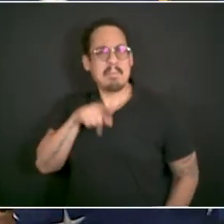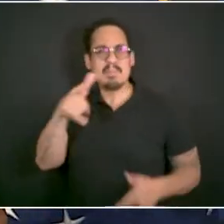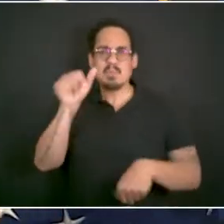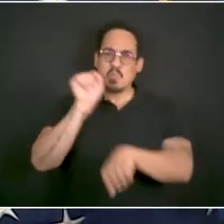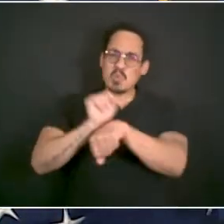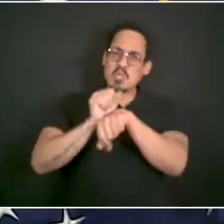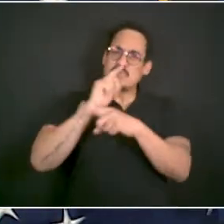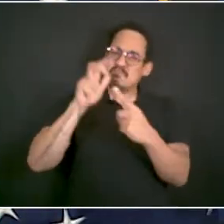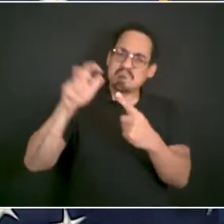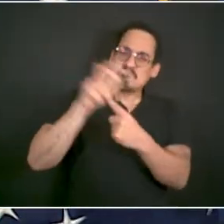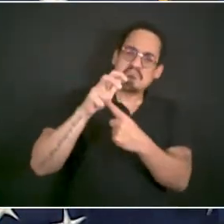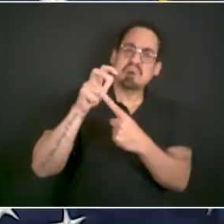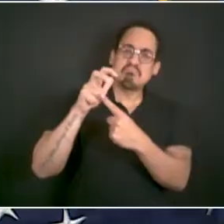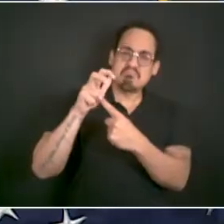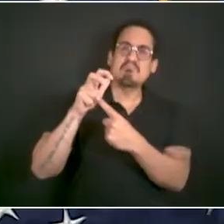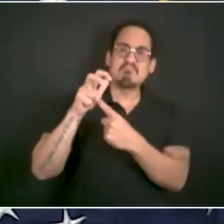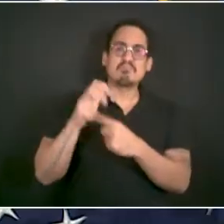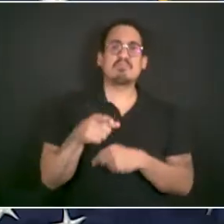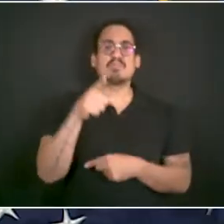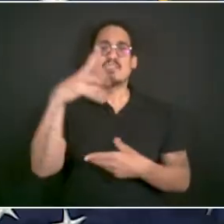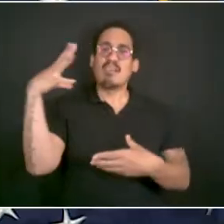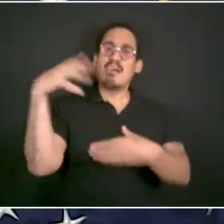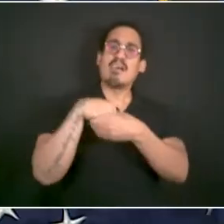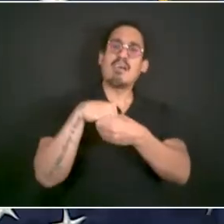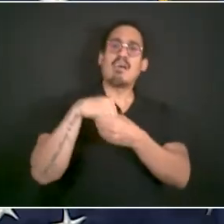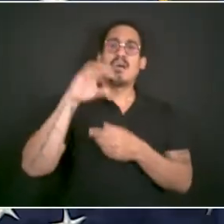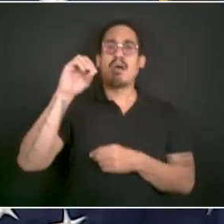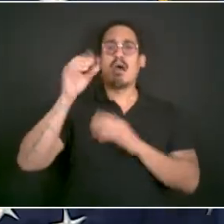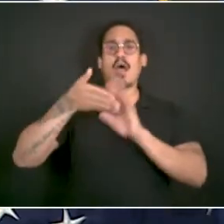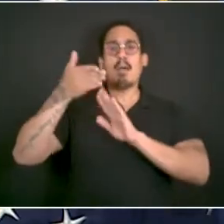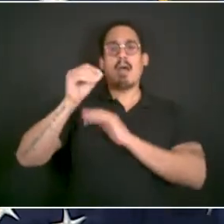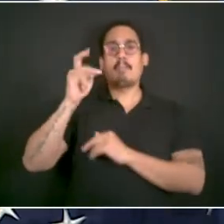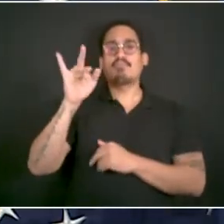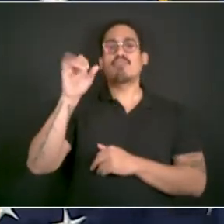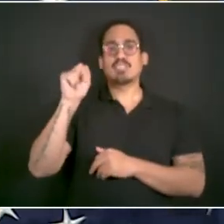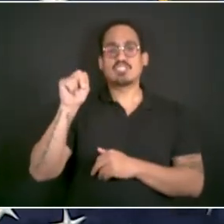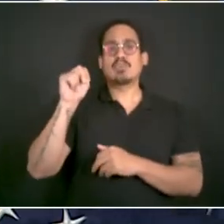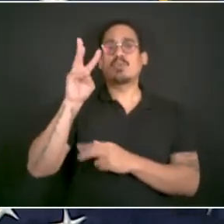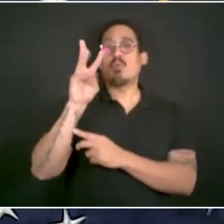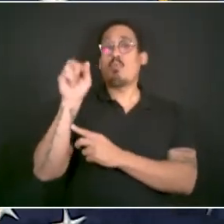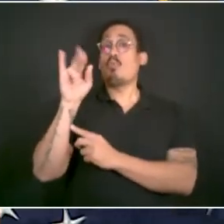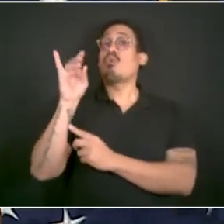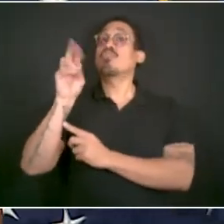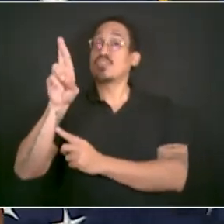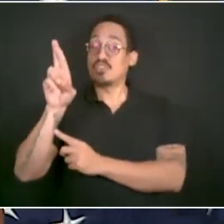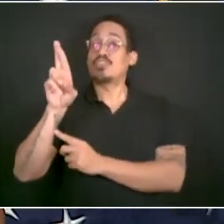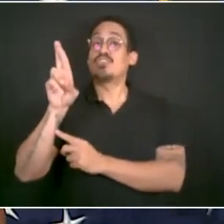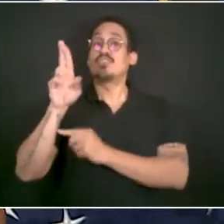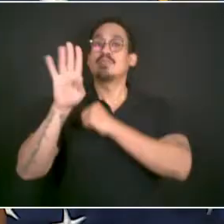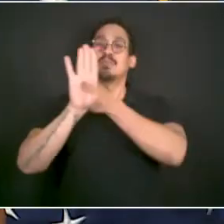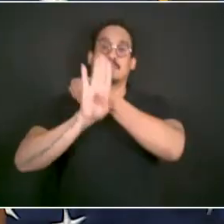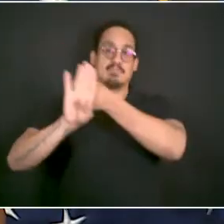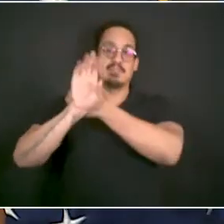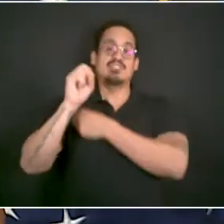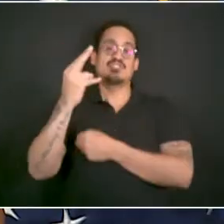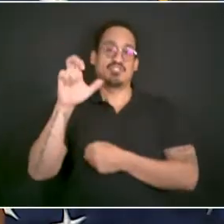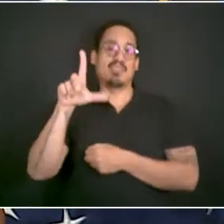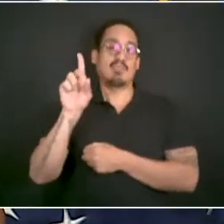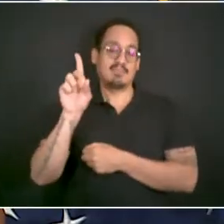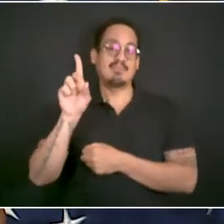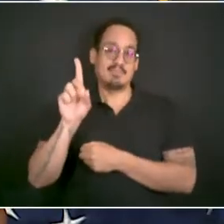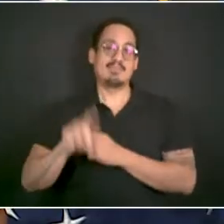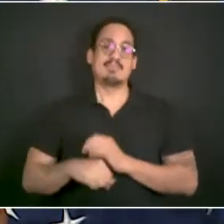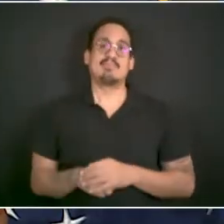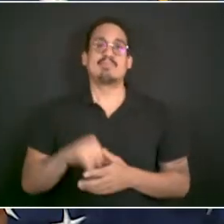Operation Warrior Shield, the organization for which he co-founded and was president, brought hope and relief to many veterans and first responders facing the